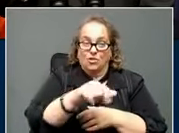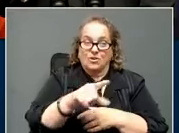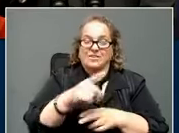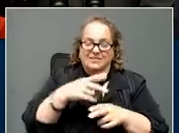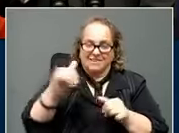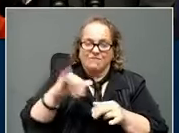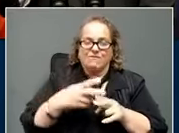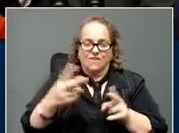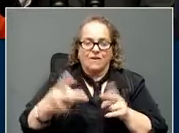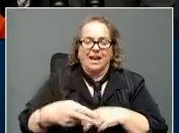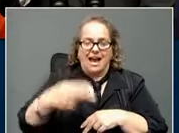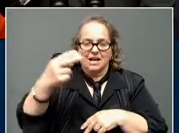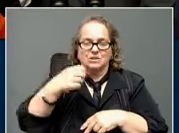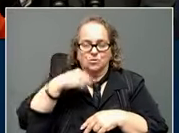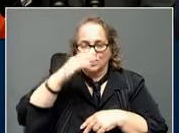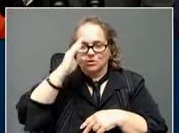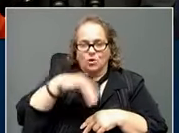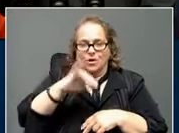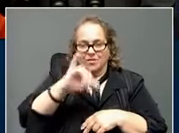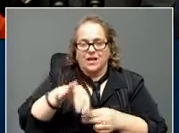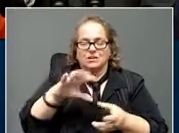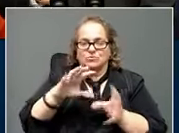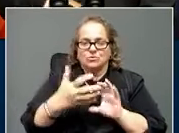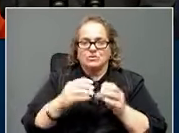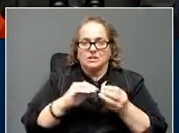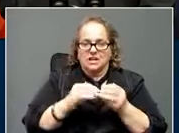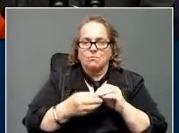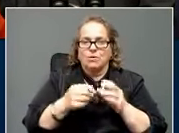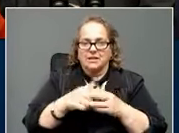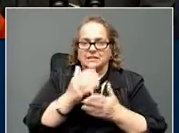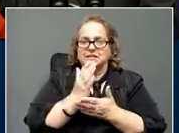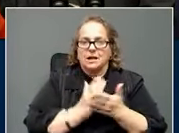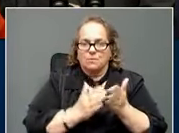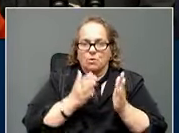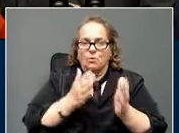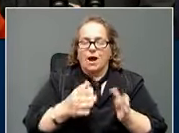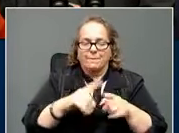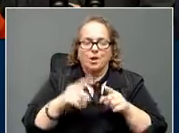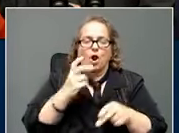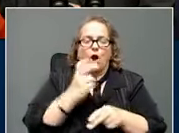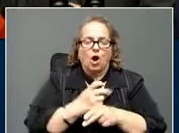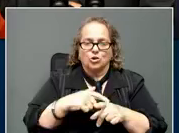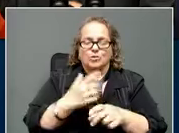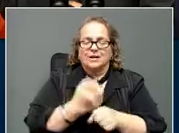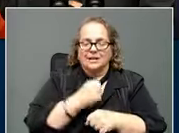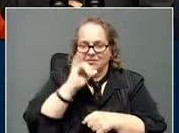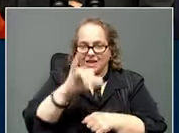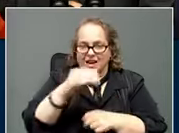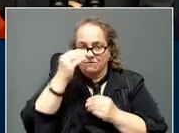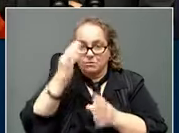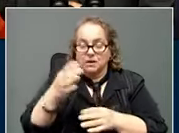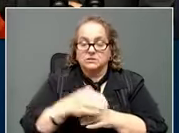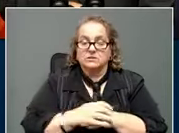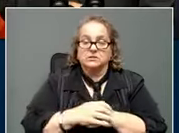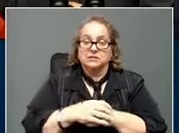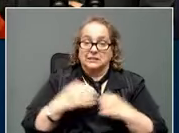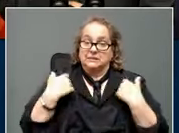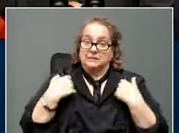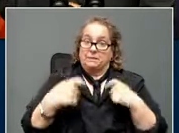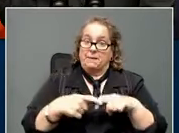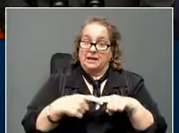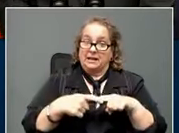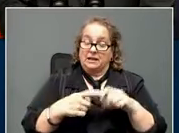that distorts the numbers in some way, but hard to get that information. Hispanic population making